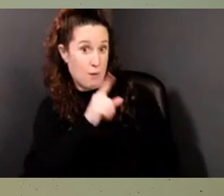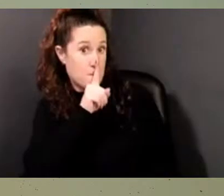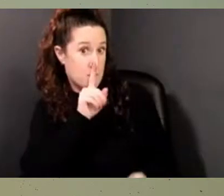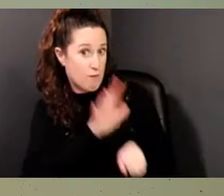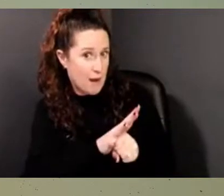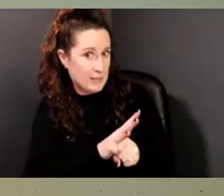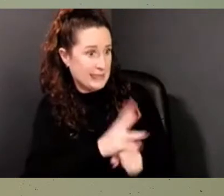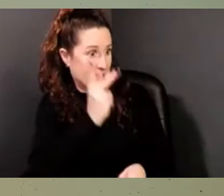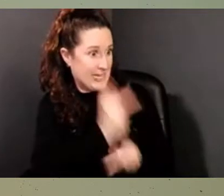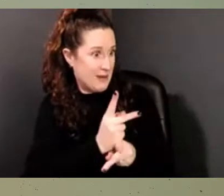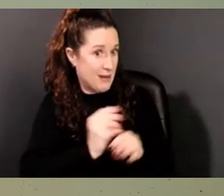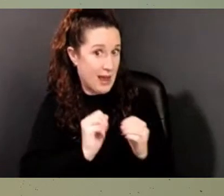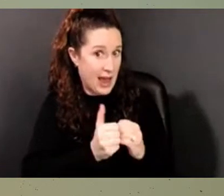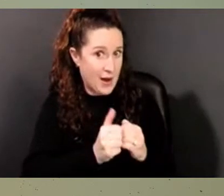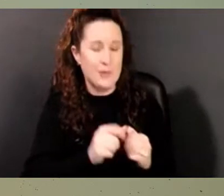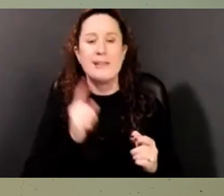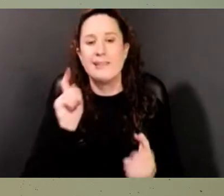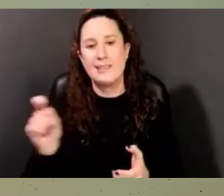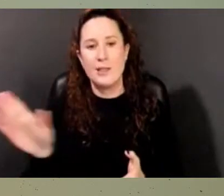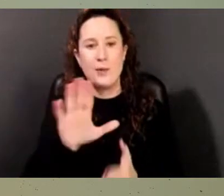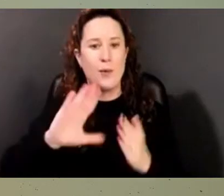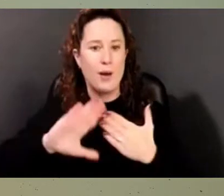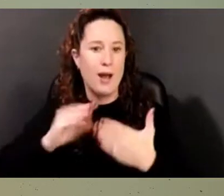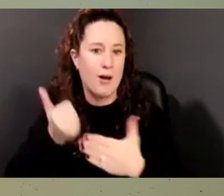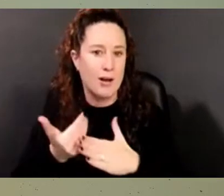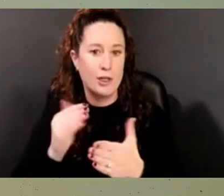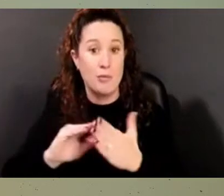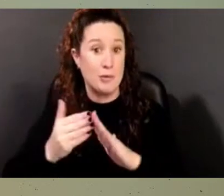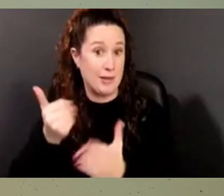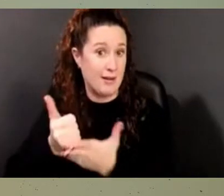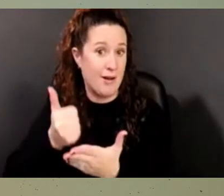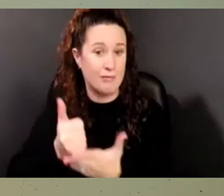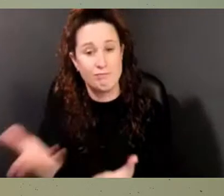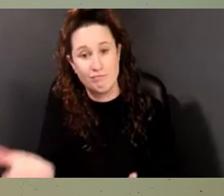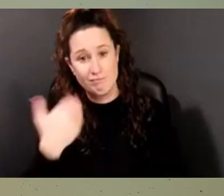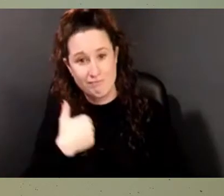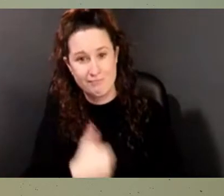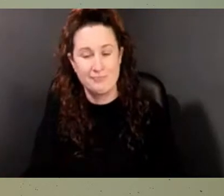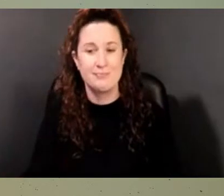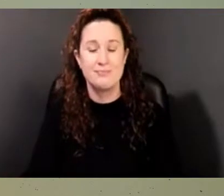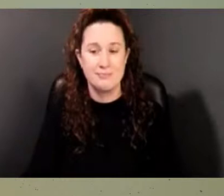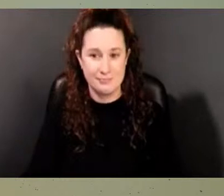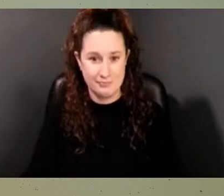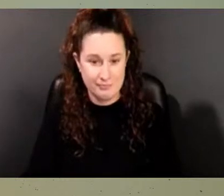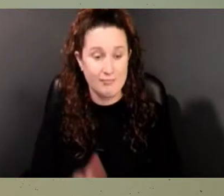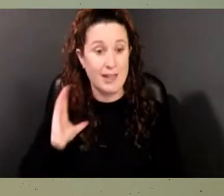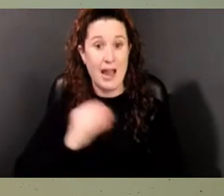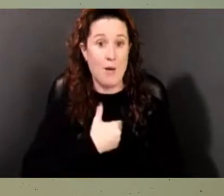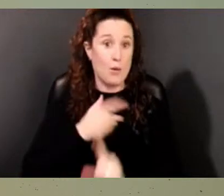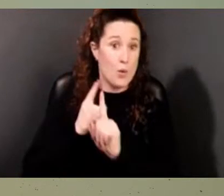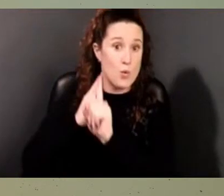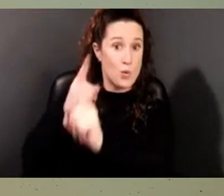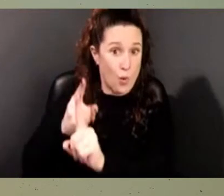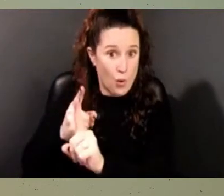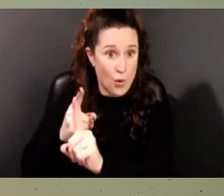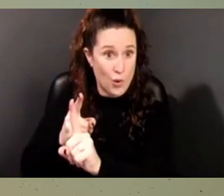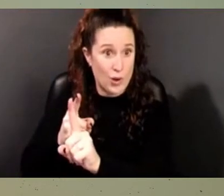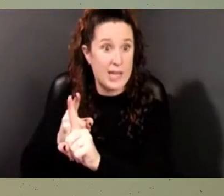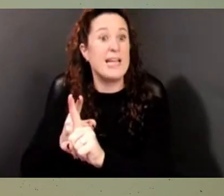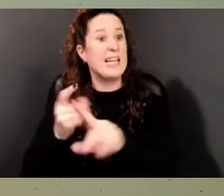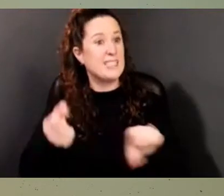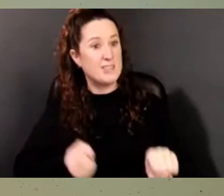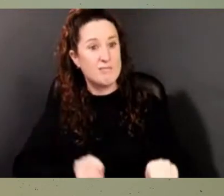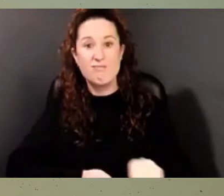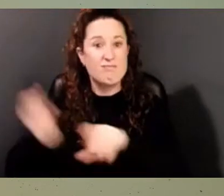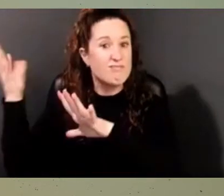help from the community. We need your help. Our initiative of ending erasure and